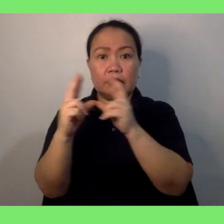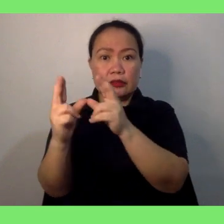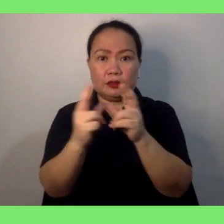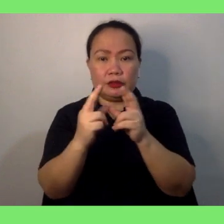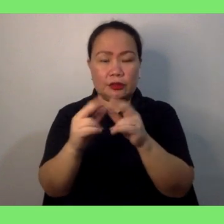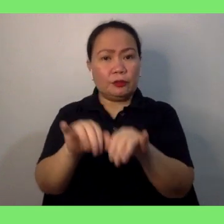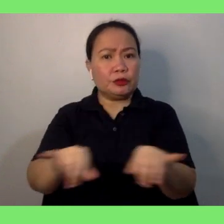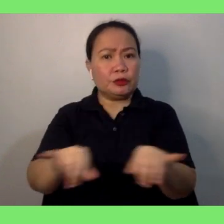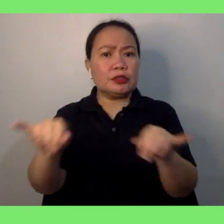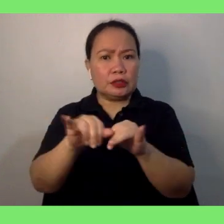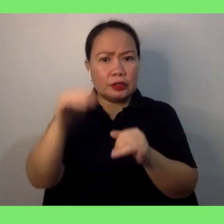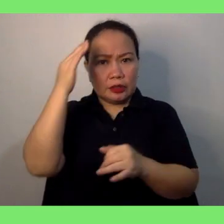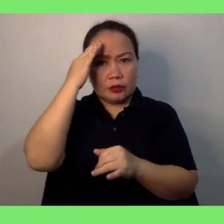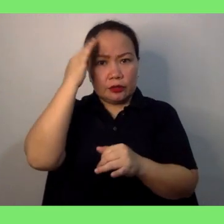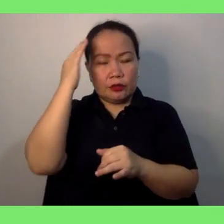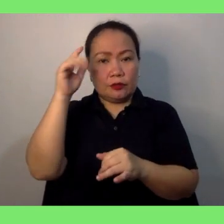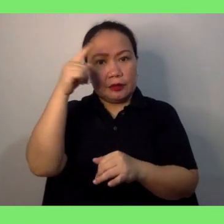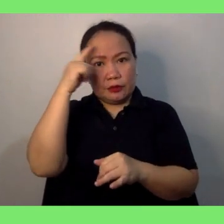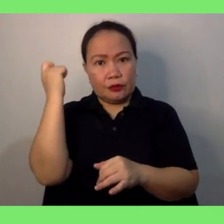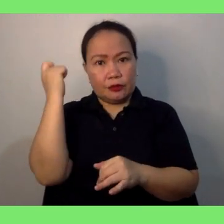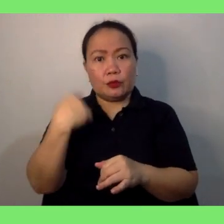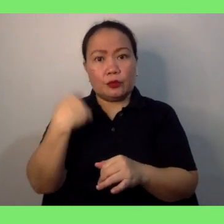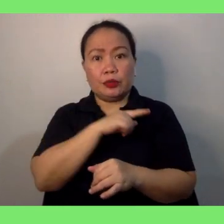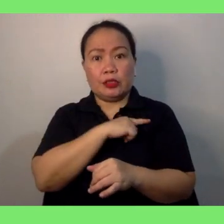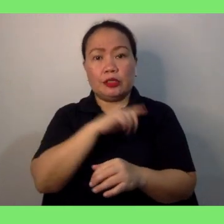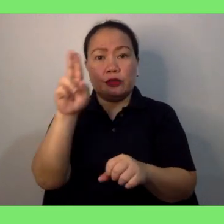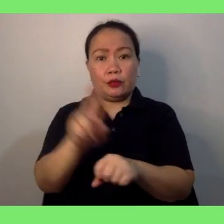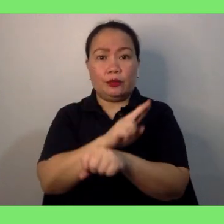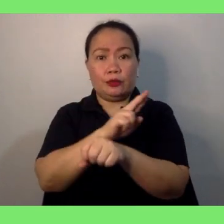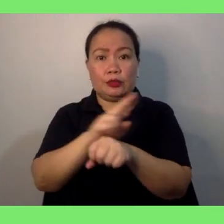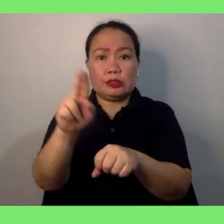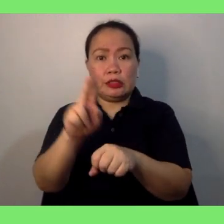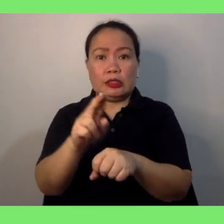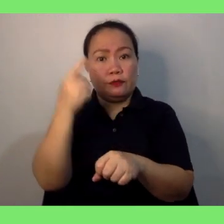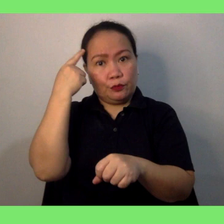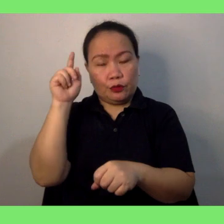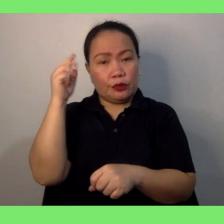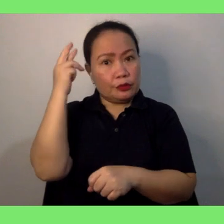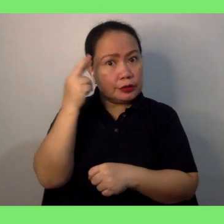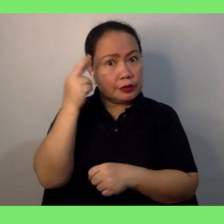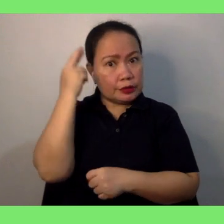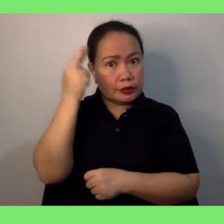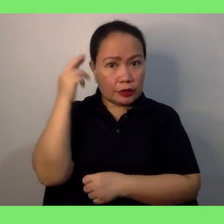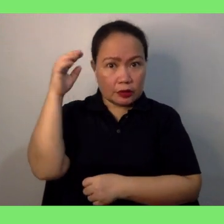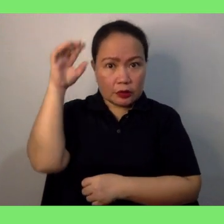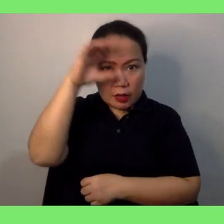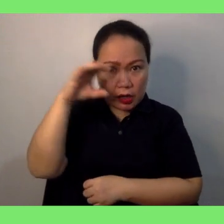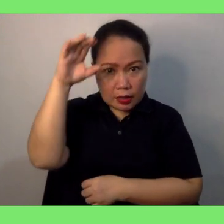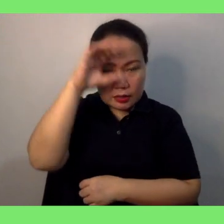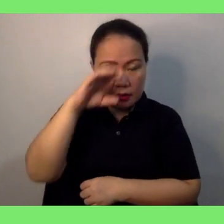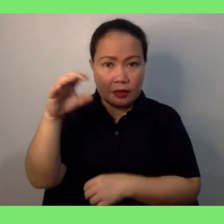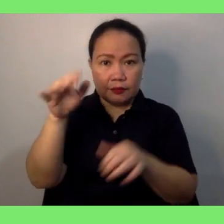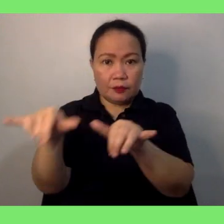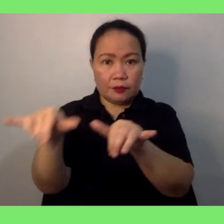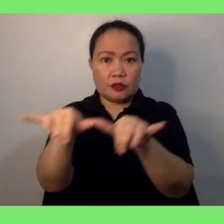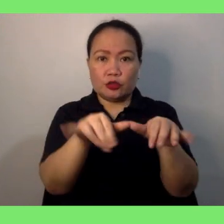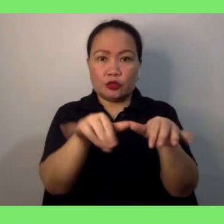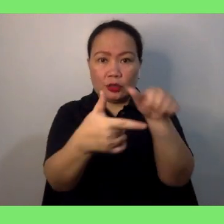ang gagamitin nating reason sa paghahanap ng measures ng angles